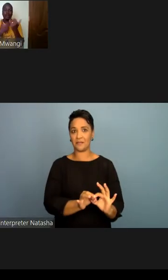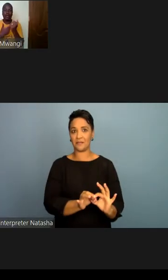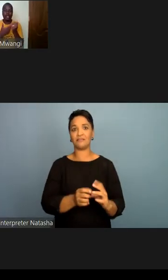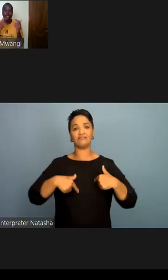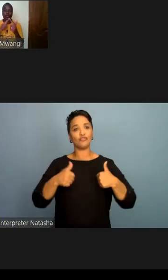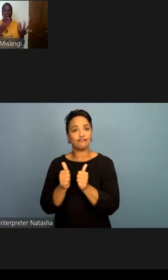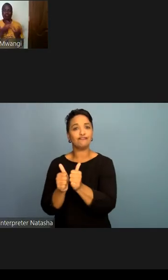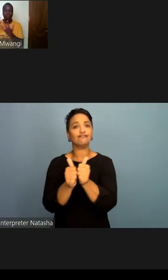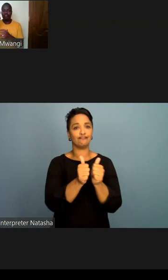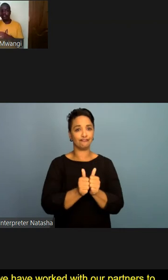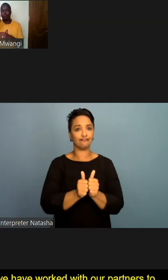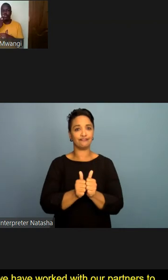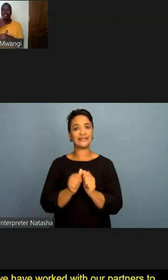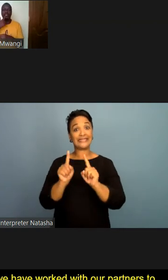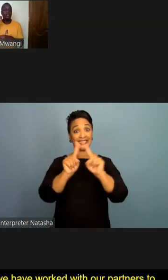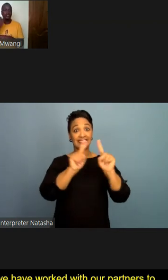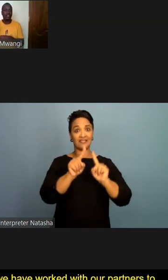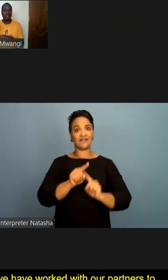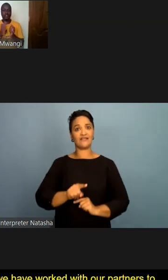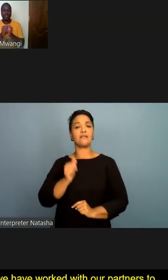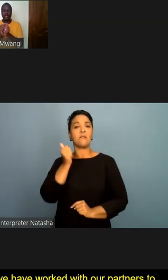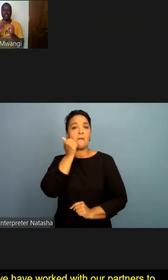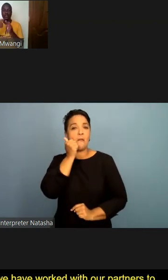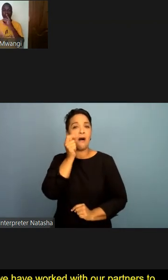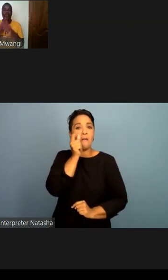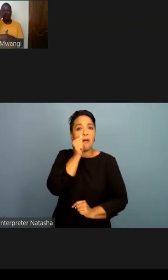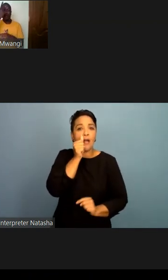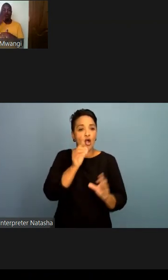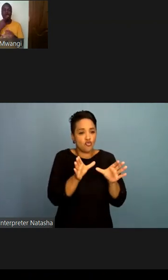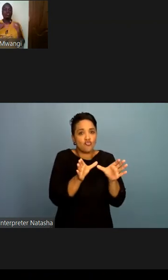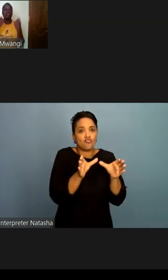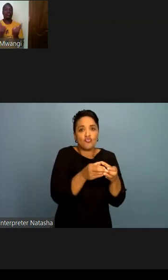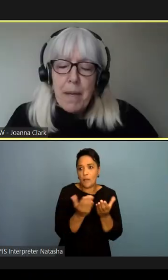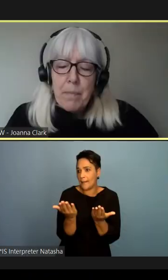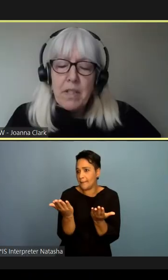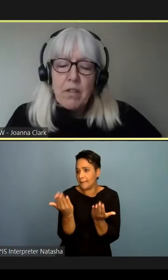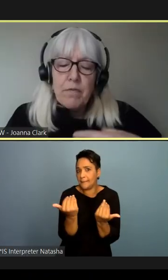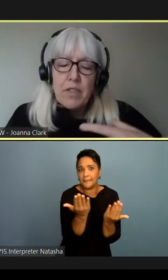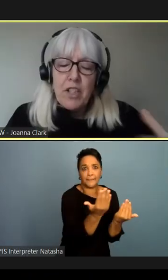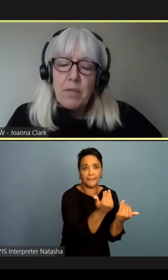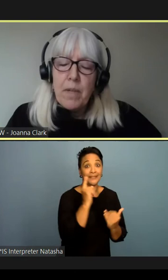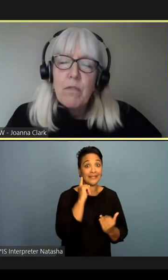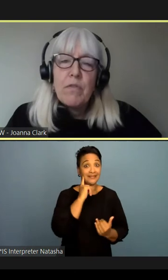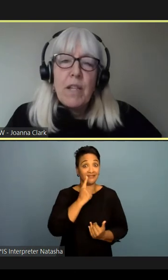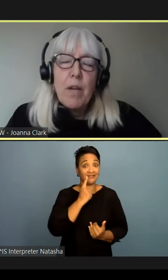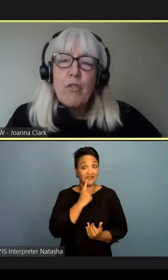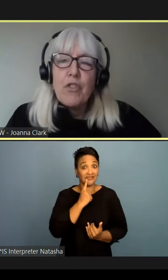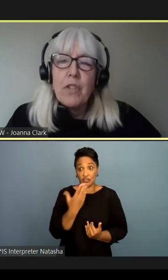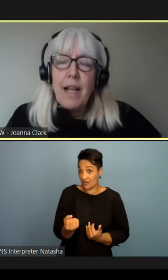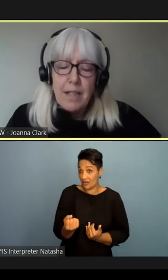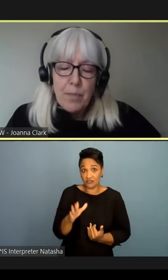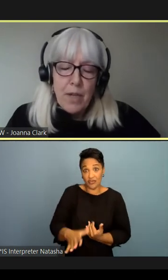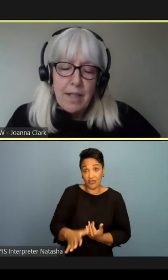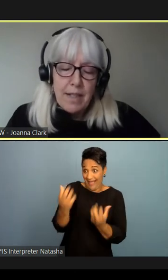bring parents of deaf children together to form parents groups where members can offer each other both